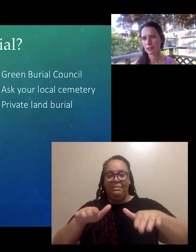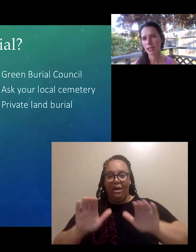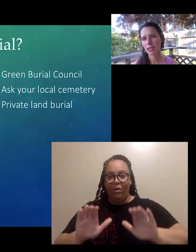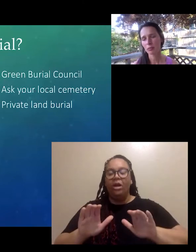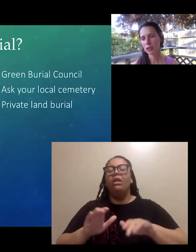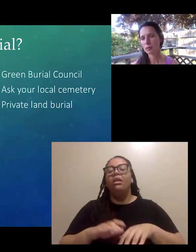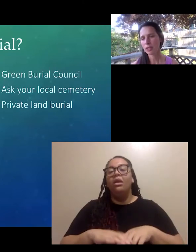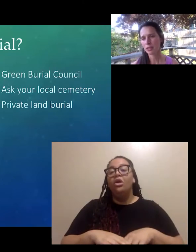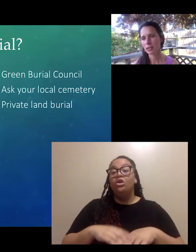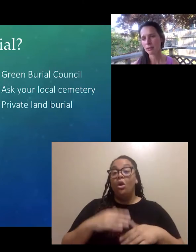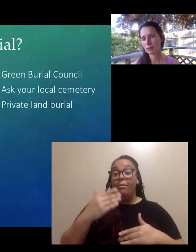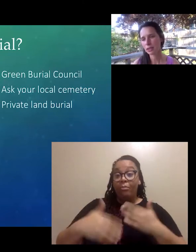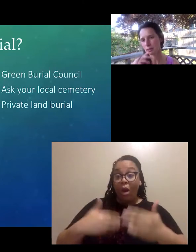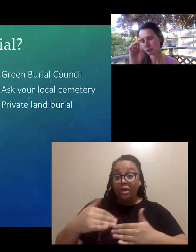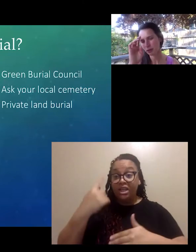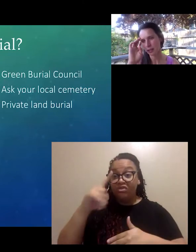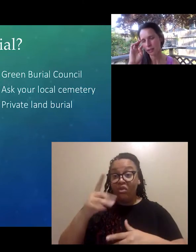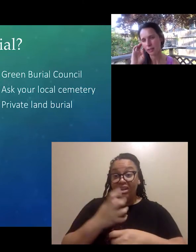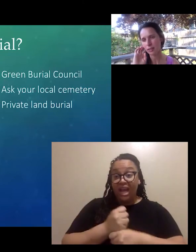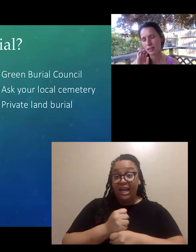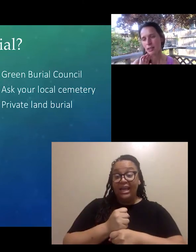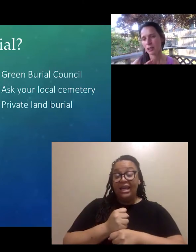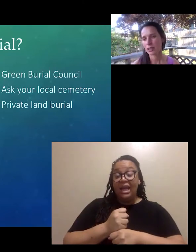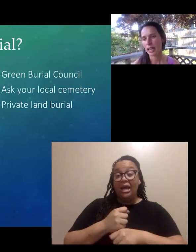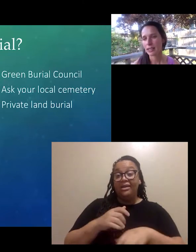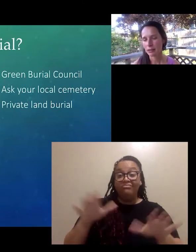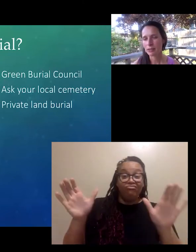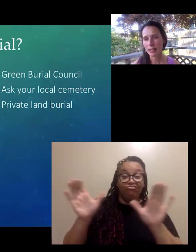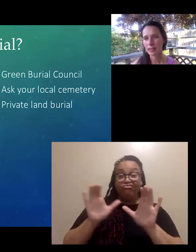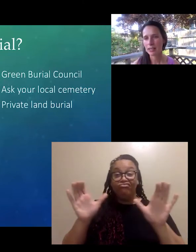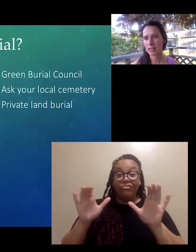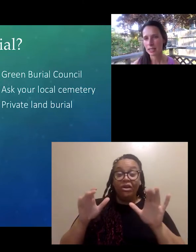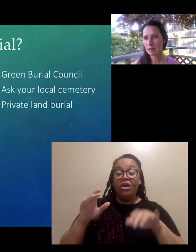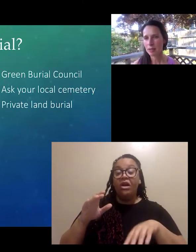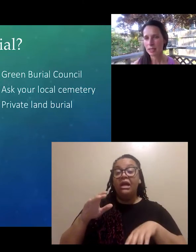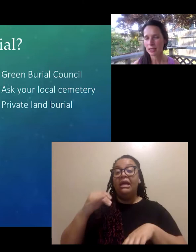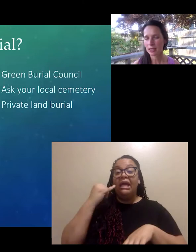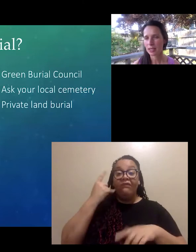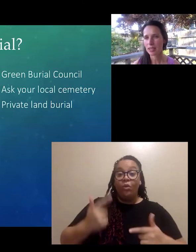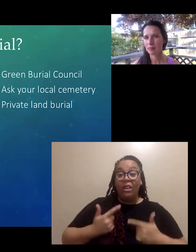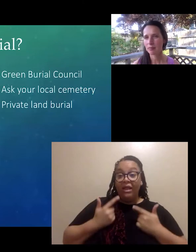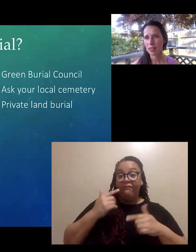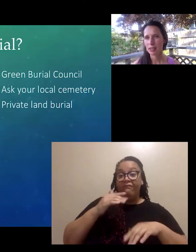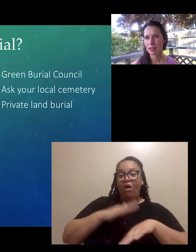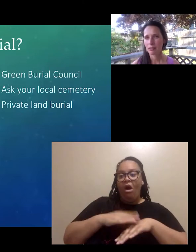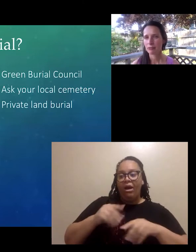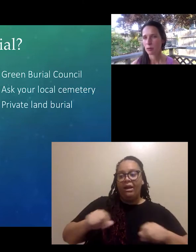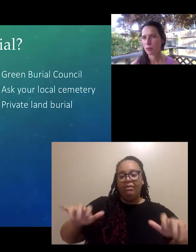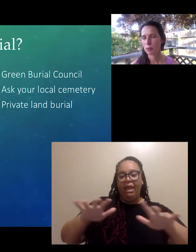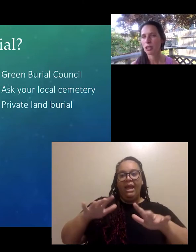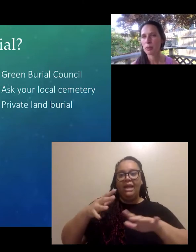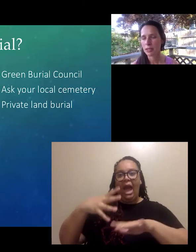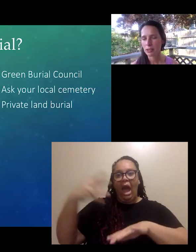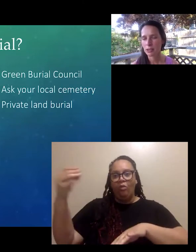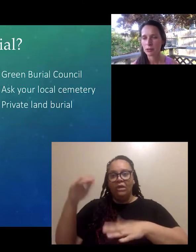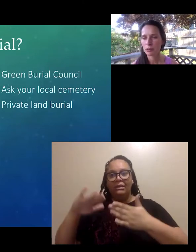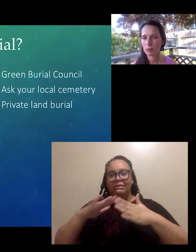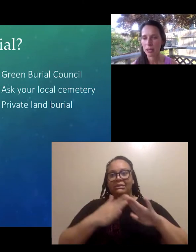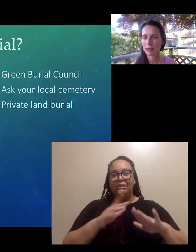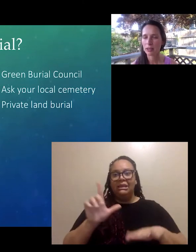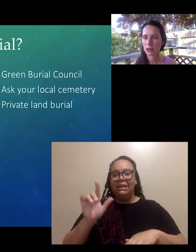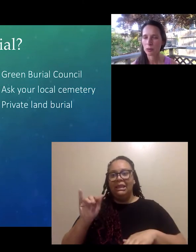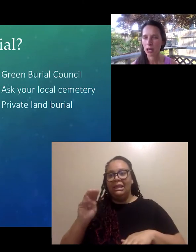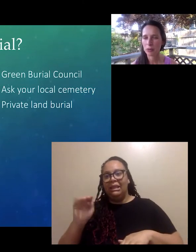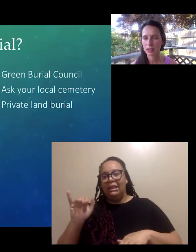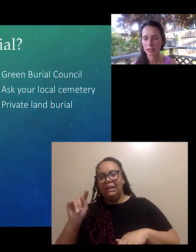process for getting a permit, if you live on land outside of the city limits, um, the, the permit to